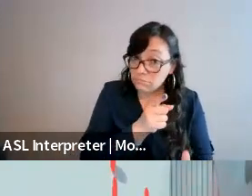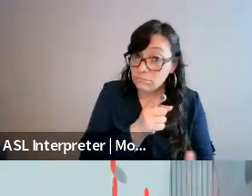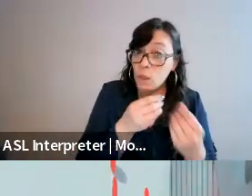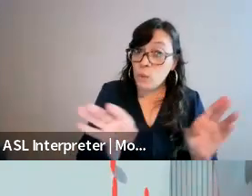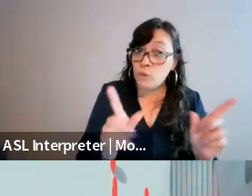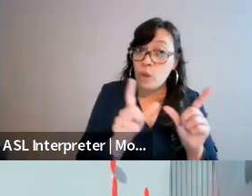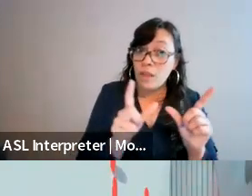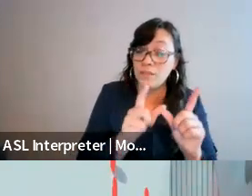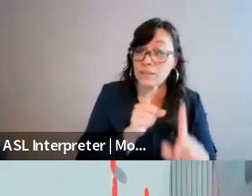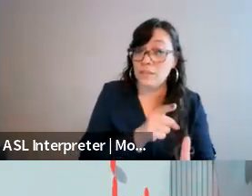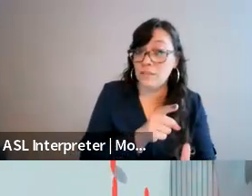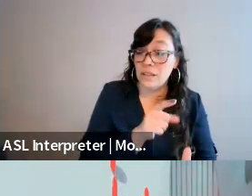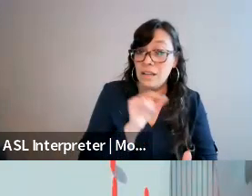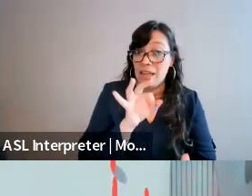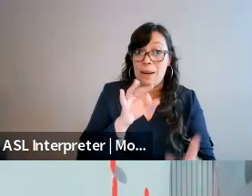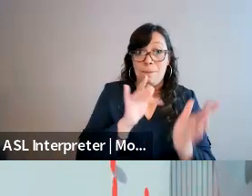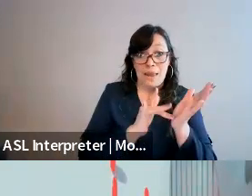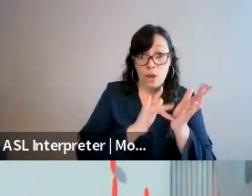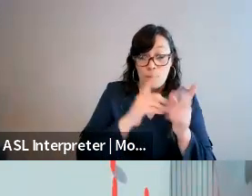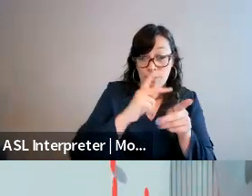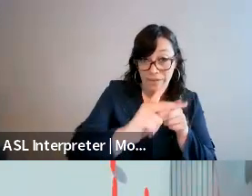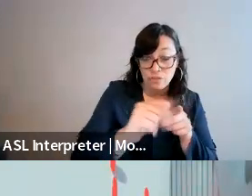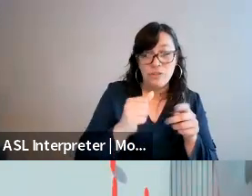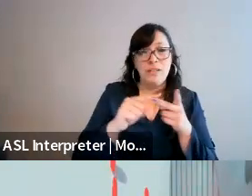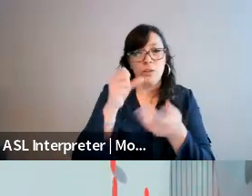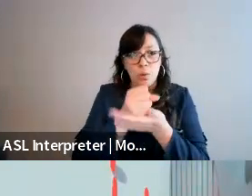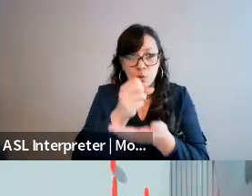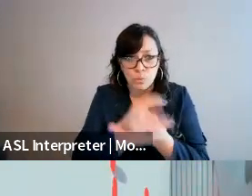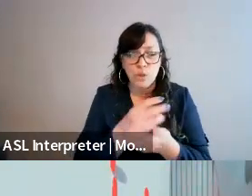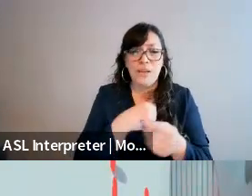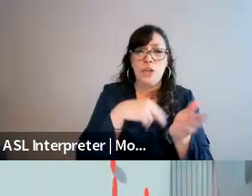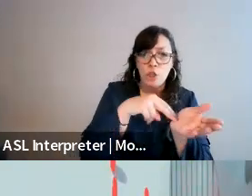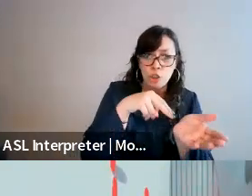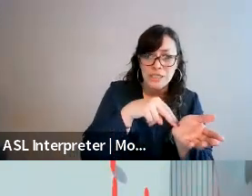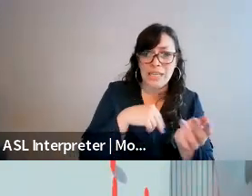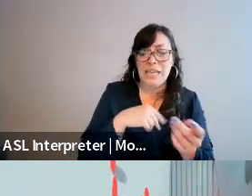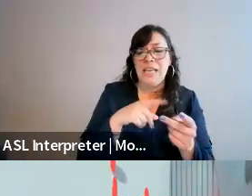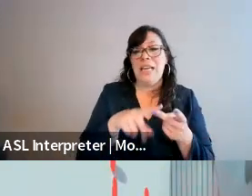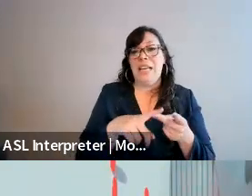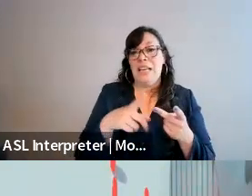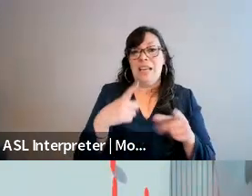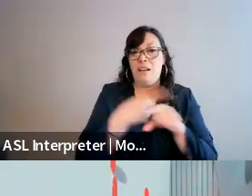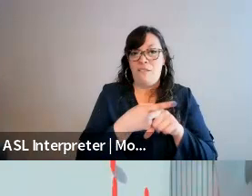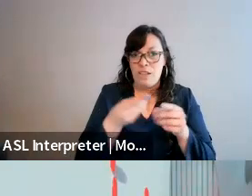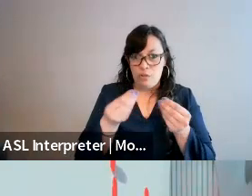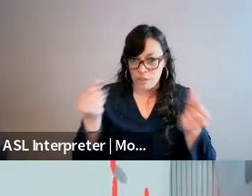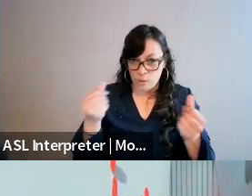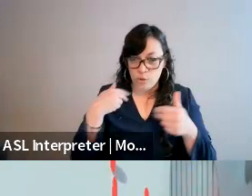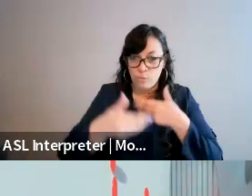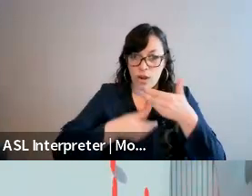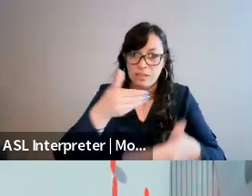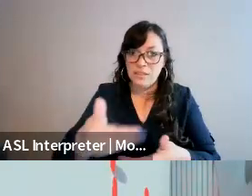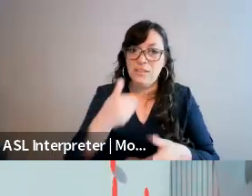license to practice in medical professions, in social work, in nursing, and also conflict resolution processes